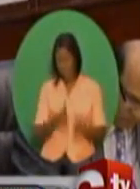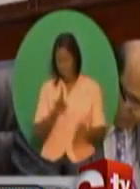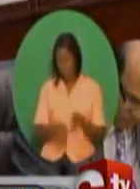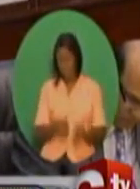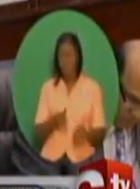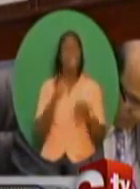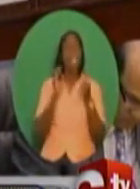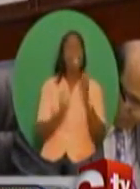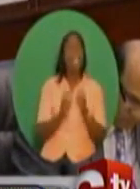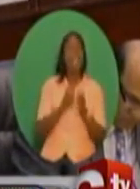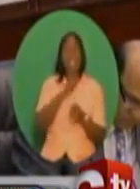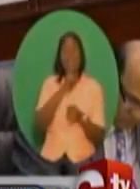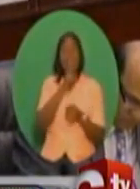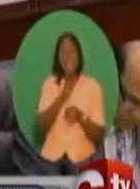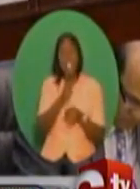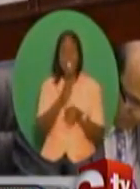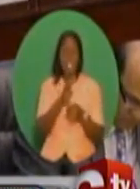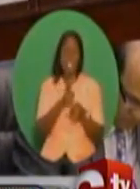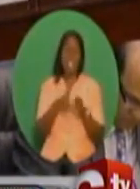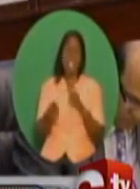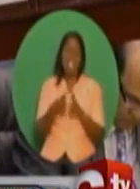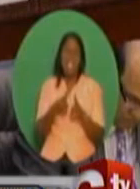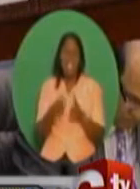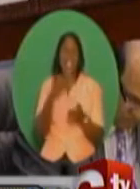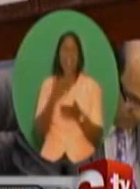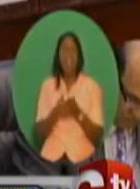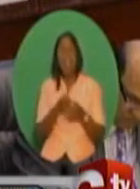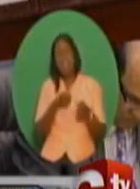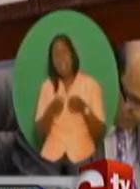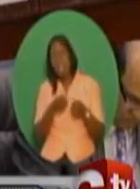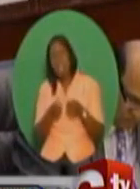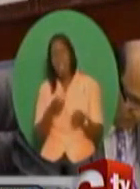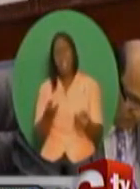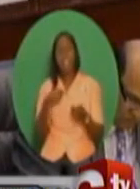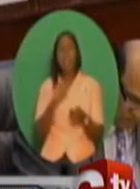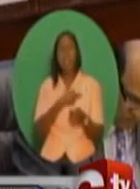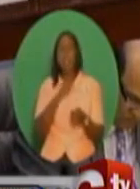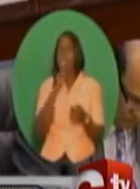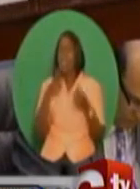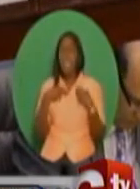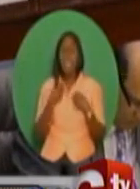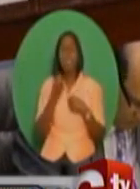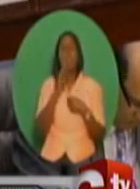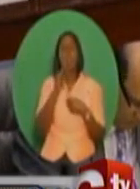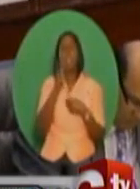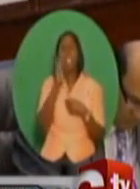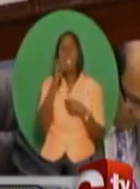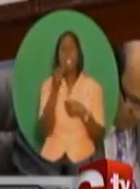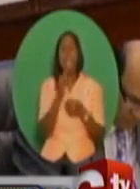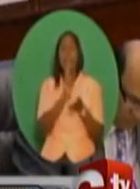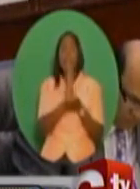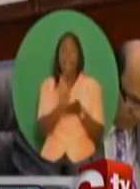they really done the work that they should have done, we would not have had $12.6 billion in deficit last year. Madam Speaker,